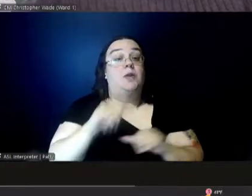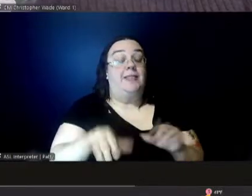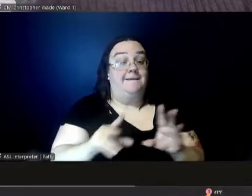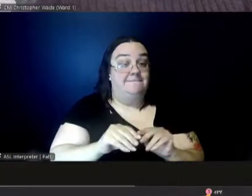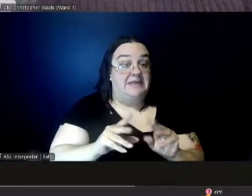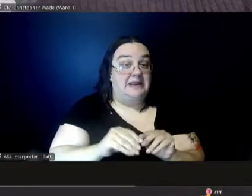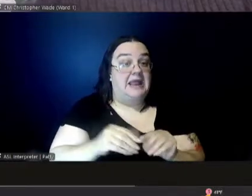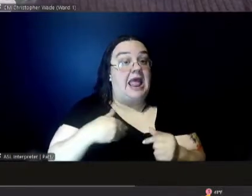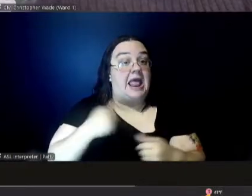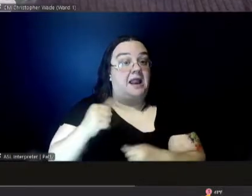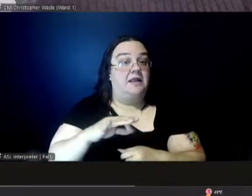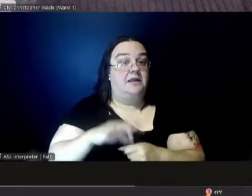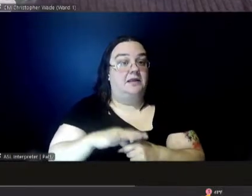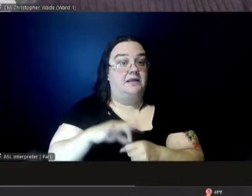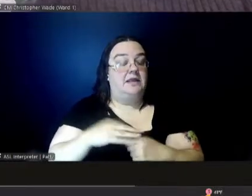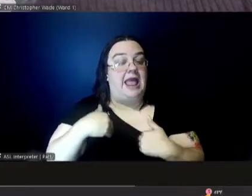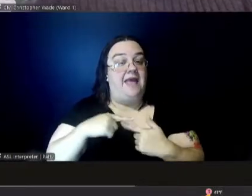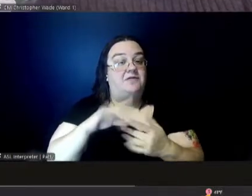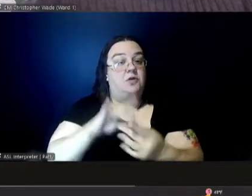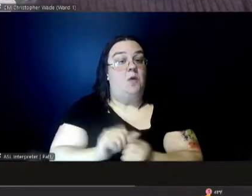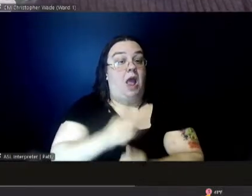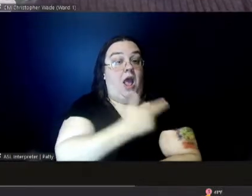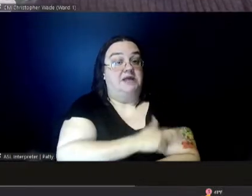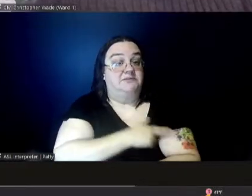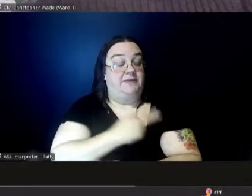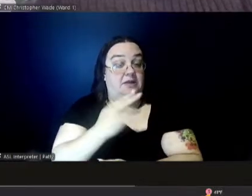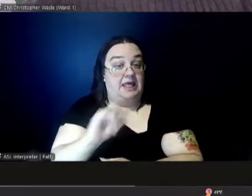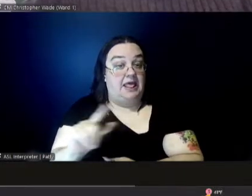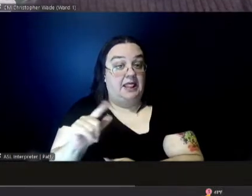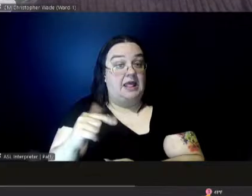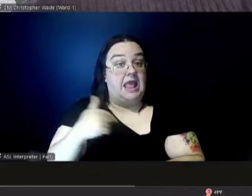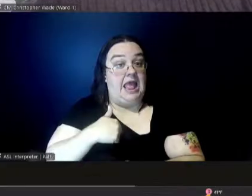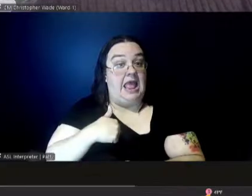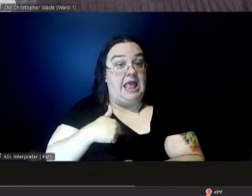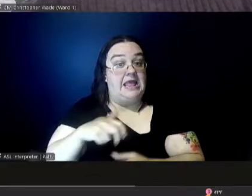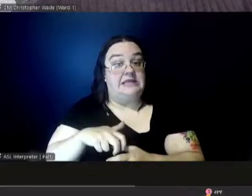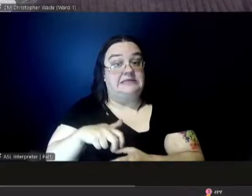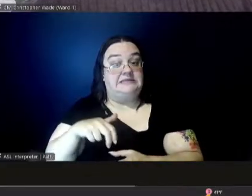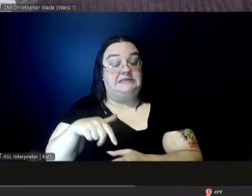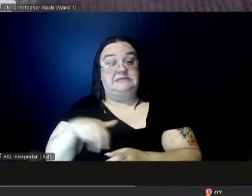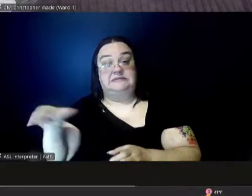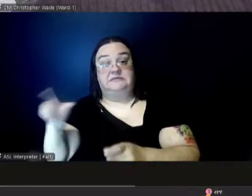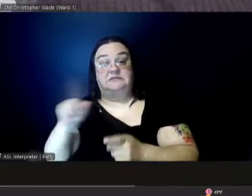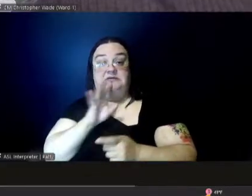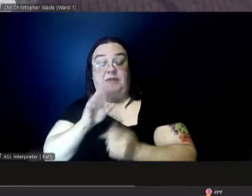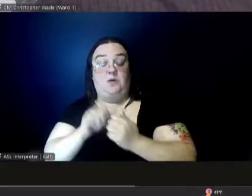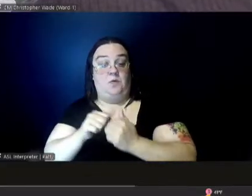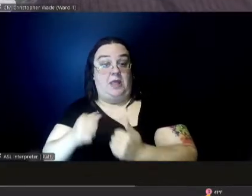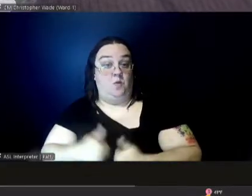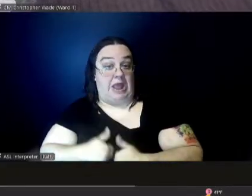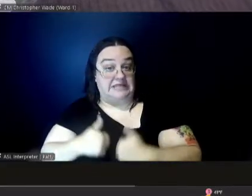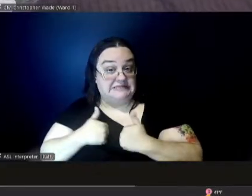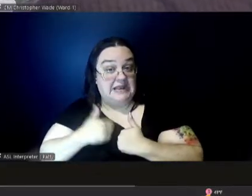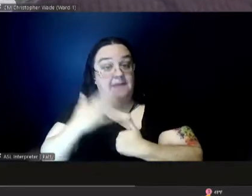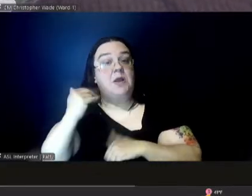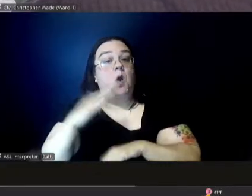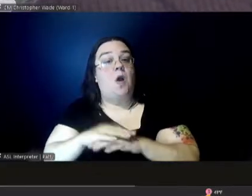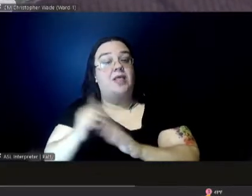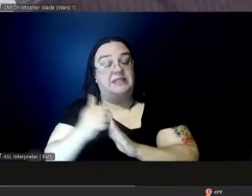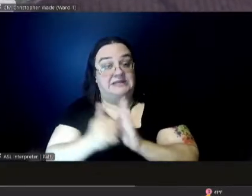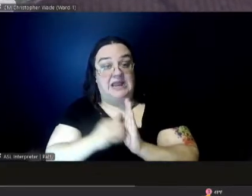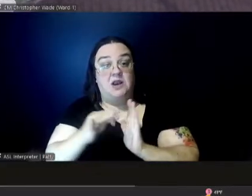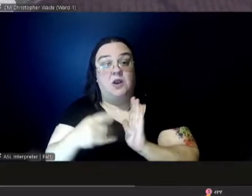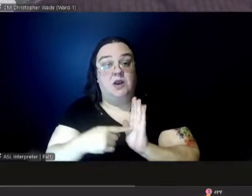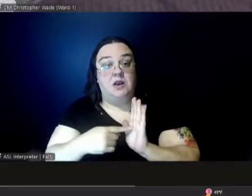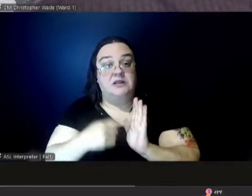a vote that had to do with Hospital Hill. I stepped away to speak to a resident because on the agenda it noted that there